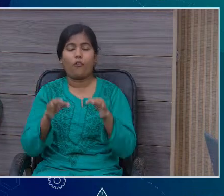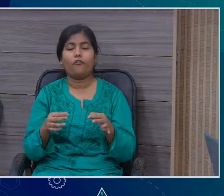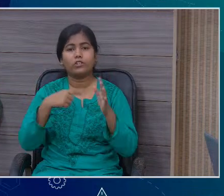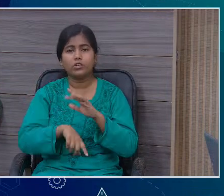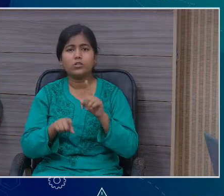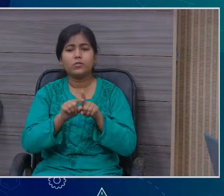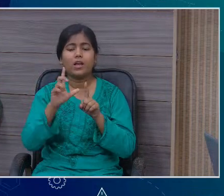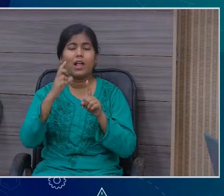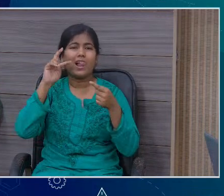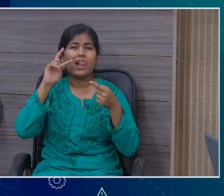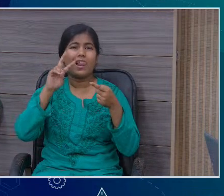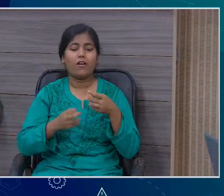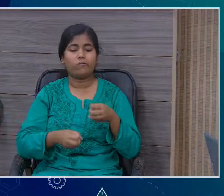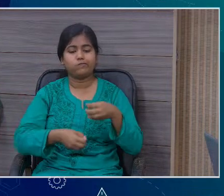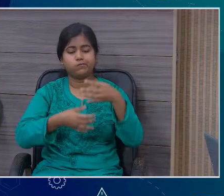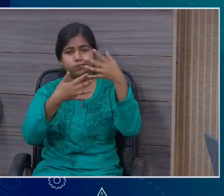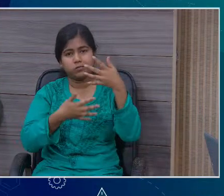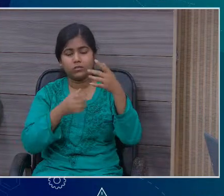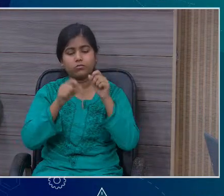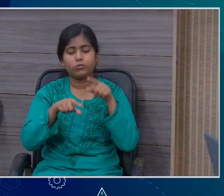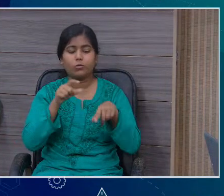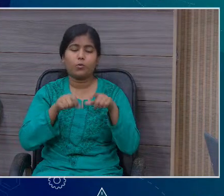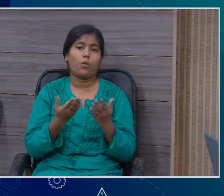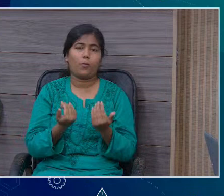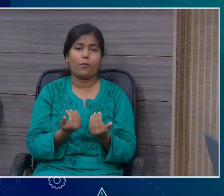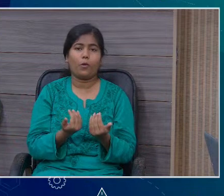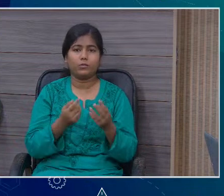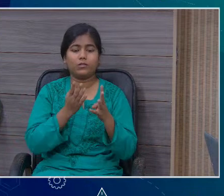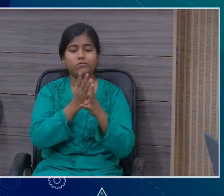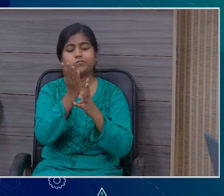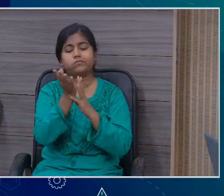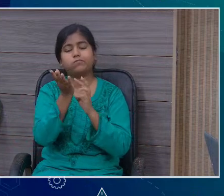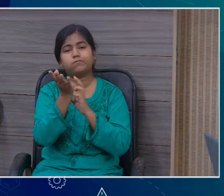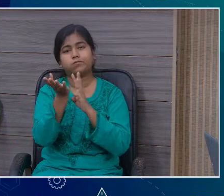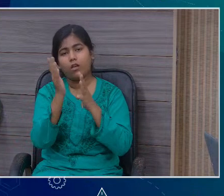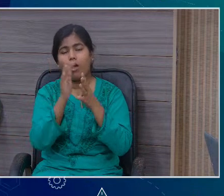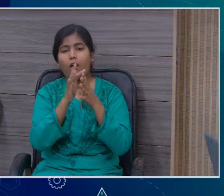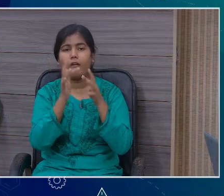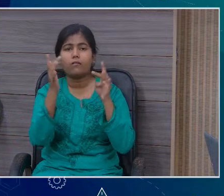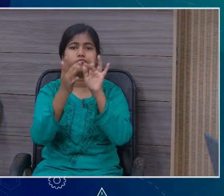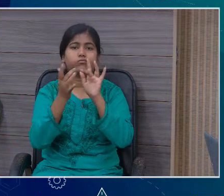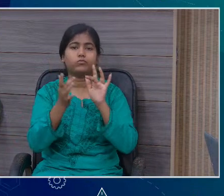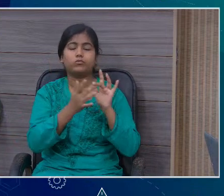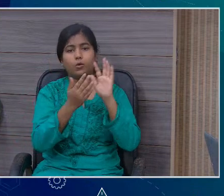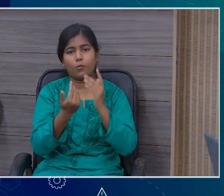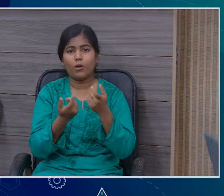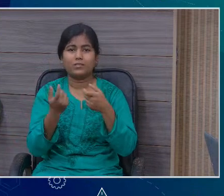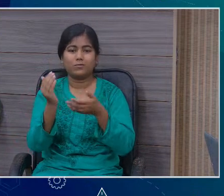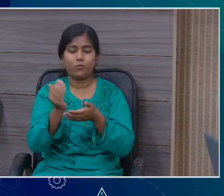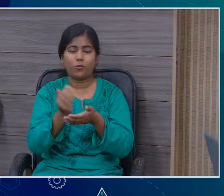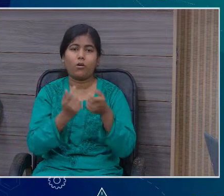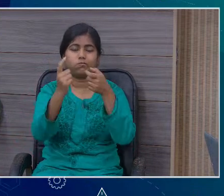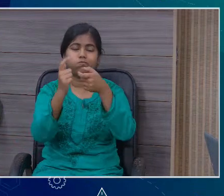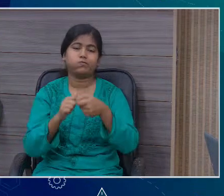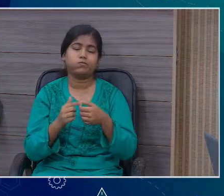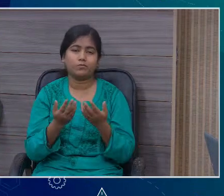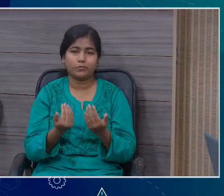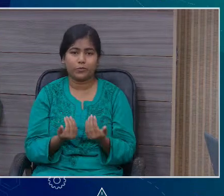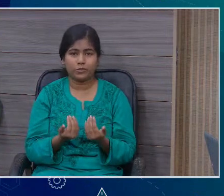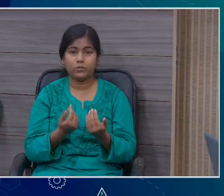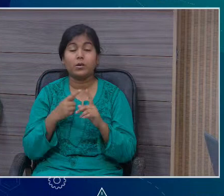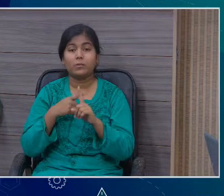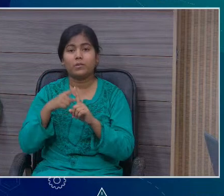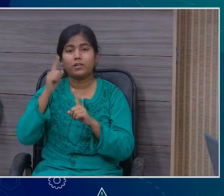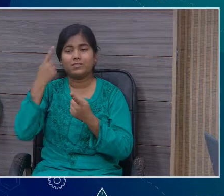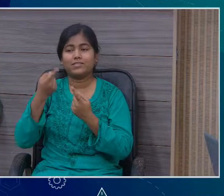queries, questions and share them with us. So there are various platforms through which you can participate in this program. You can connect with us and our